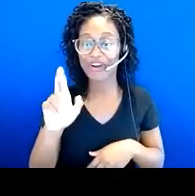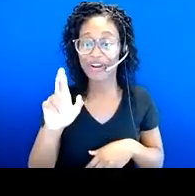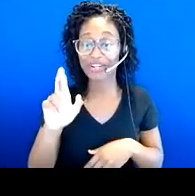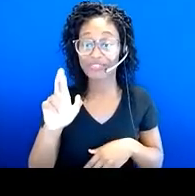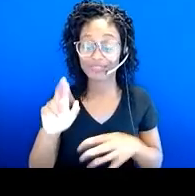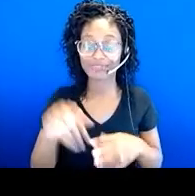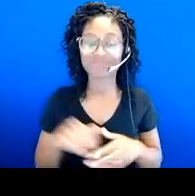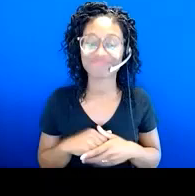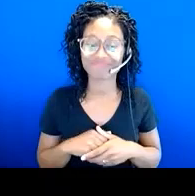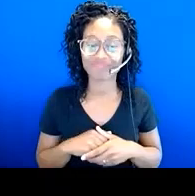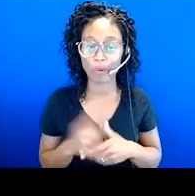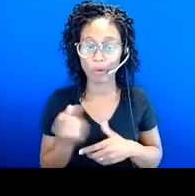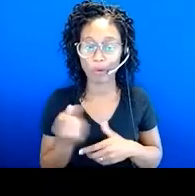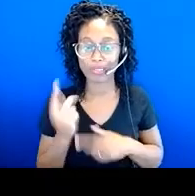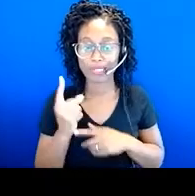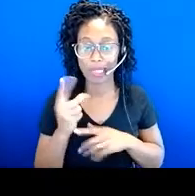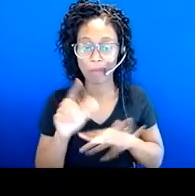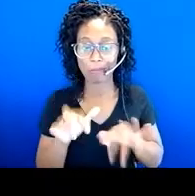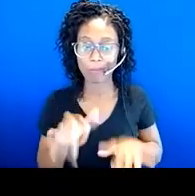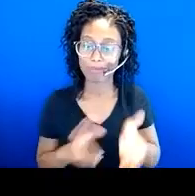so here also.